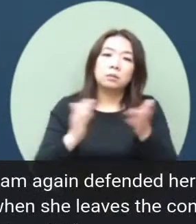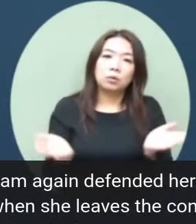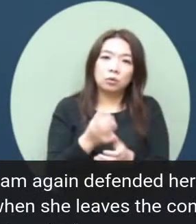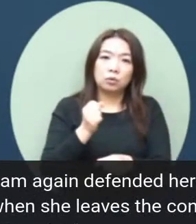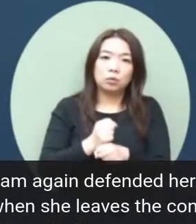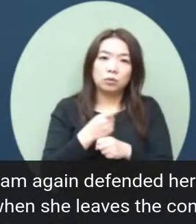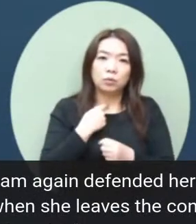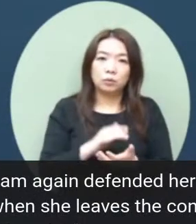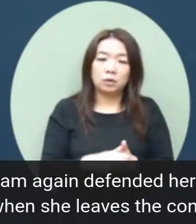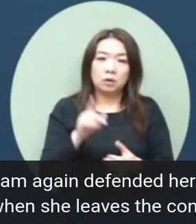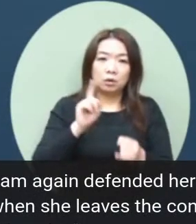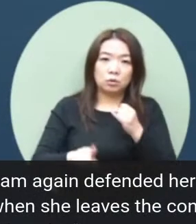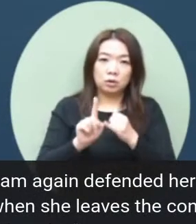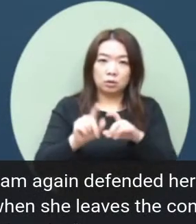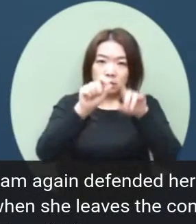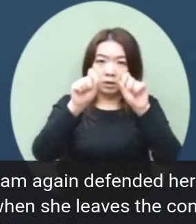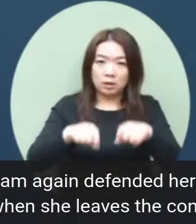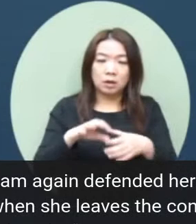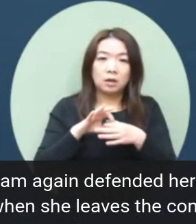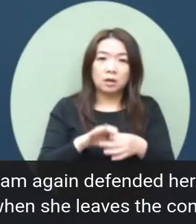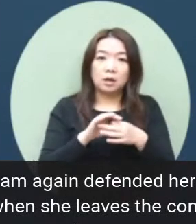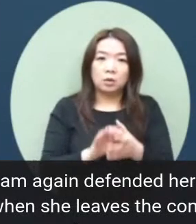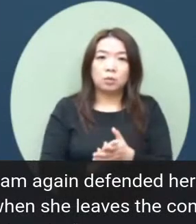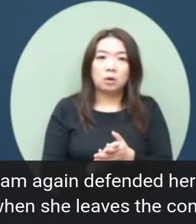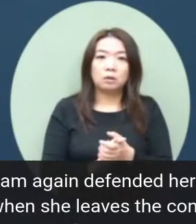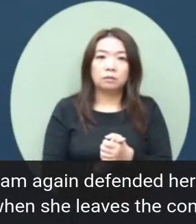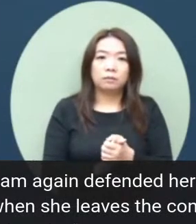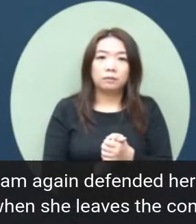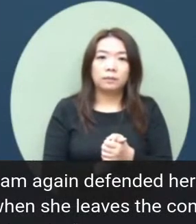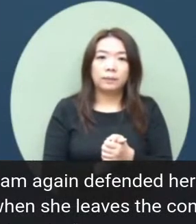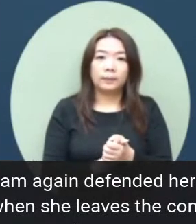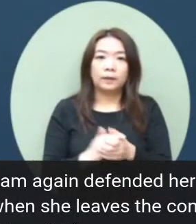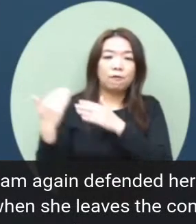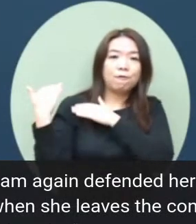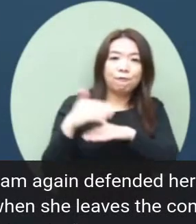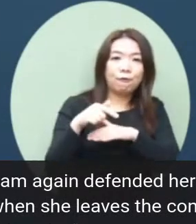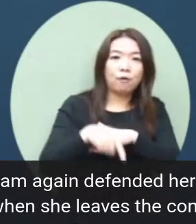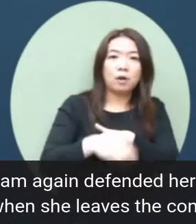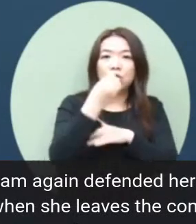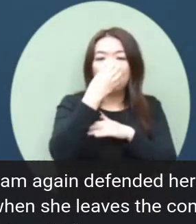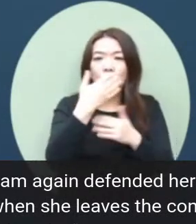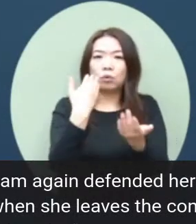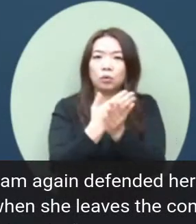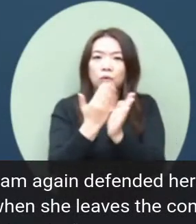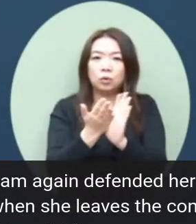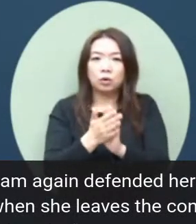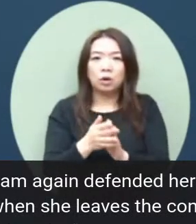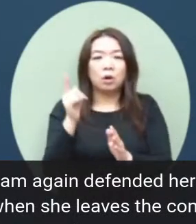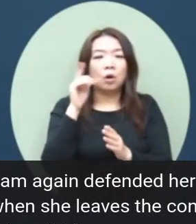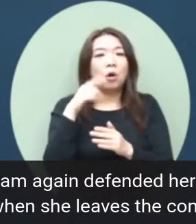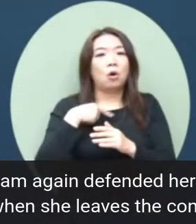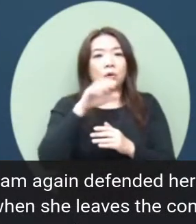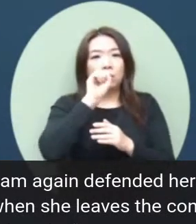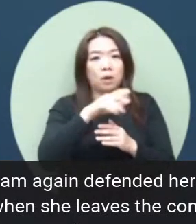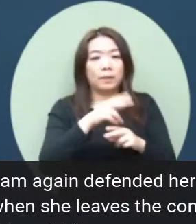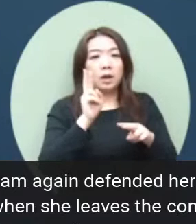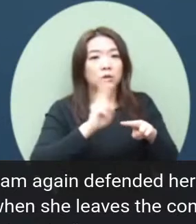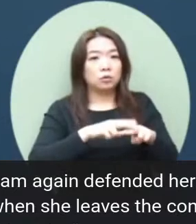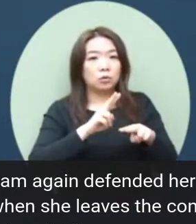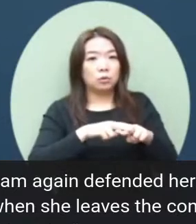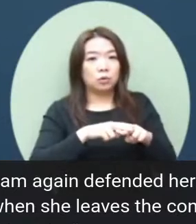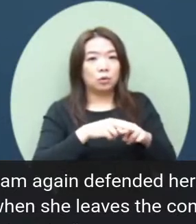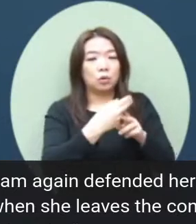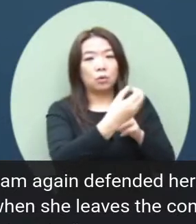government is all united in order to fight this pandemic. The last question is